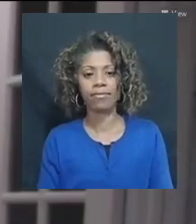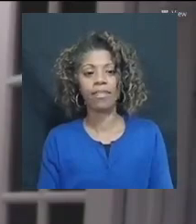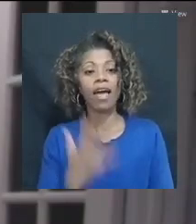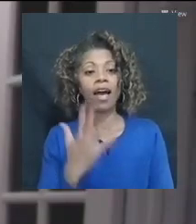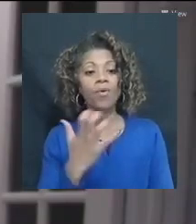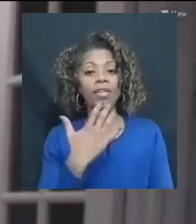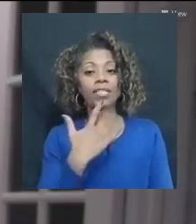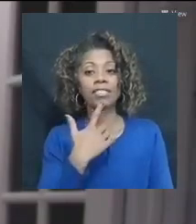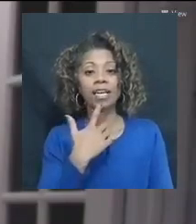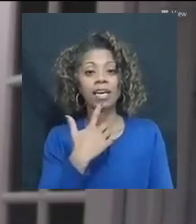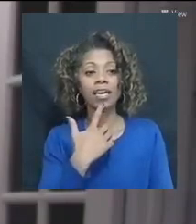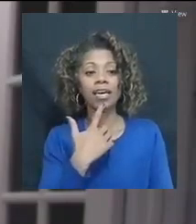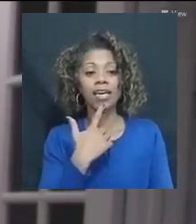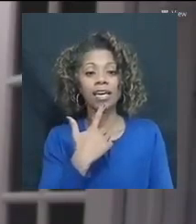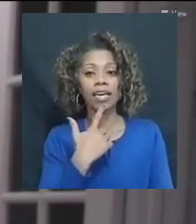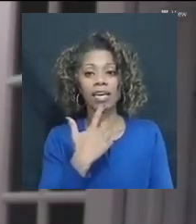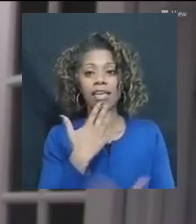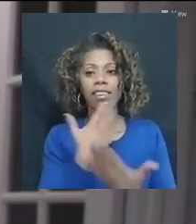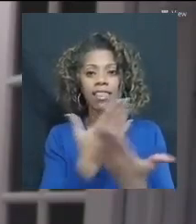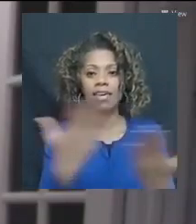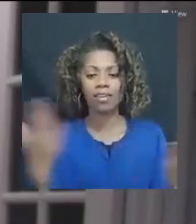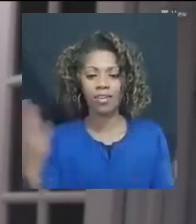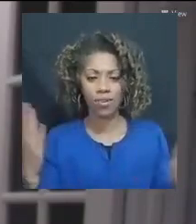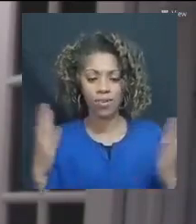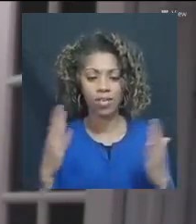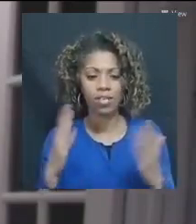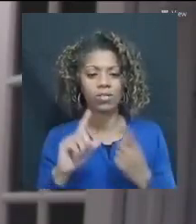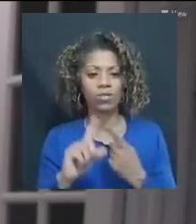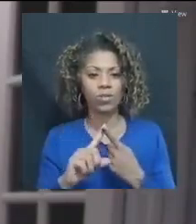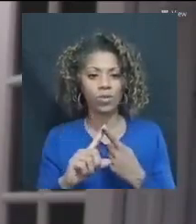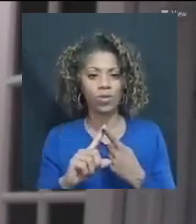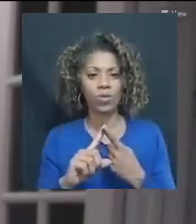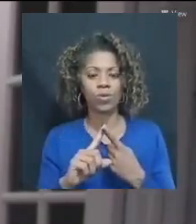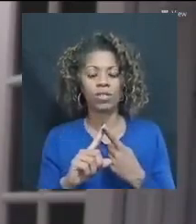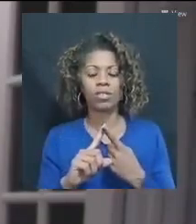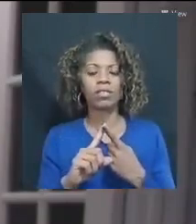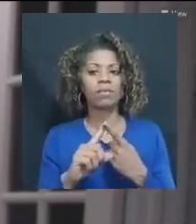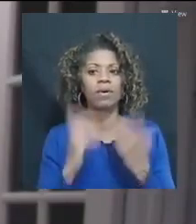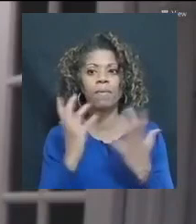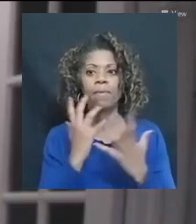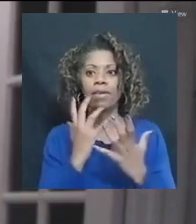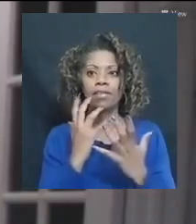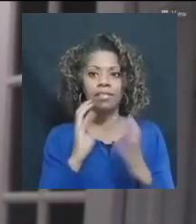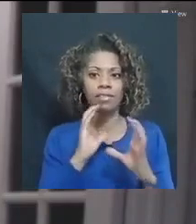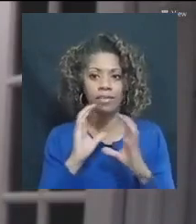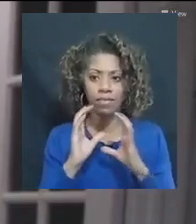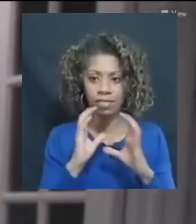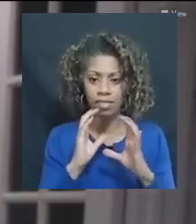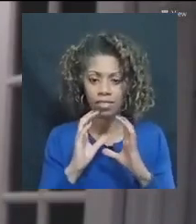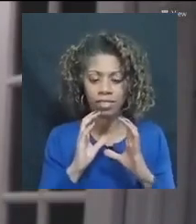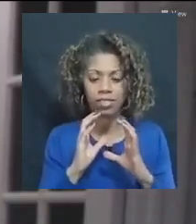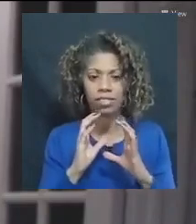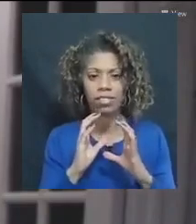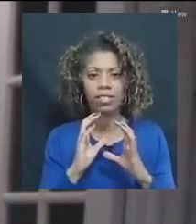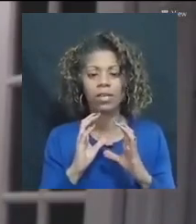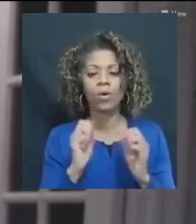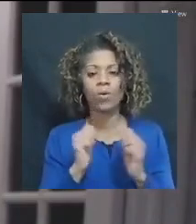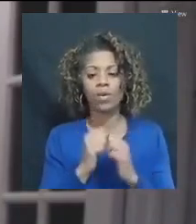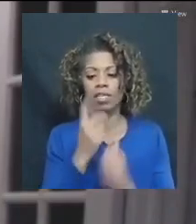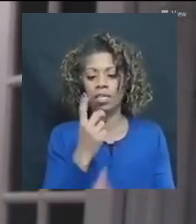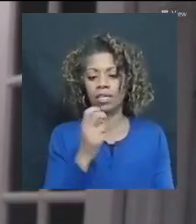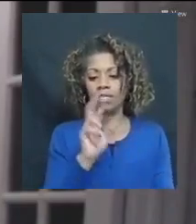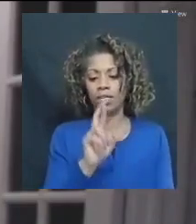into the sessions that you clicked into, which is a couple of amazing conversations. I had the good fortune of getting to sit in with Dr. Judy Monroe from the